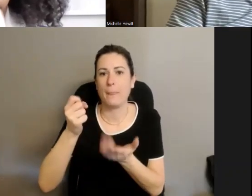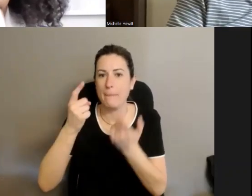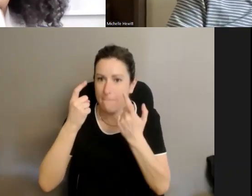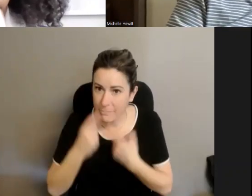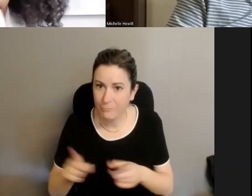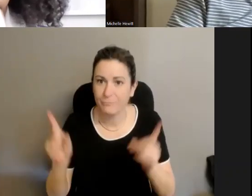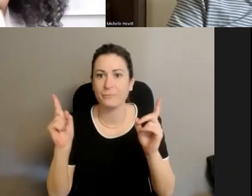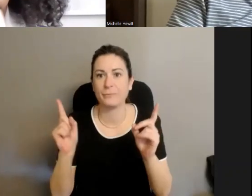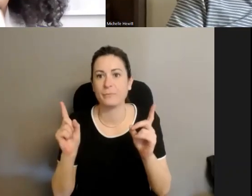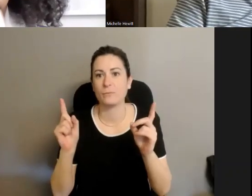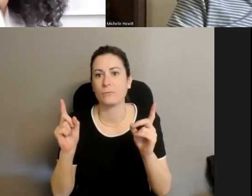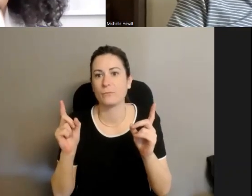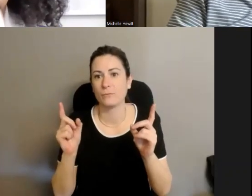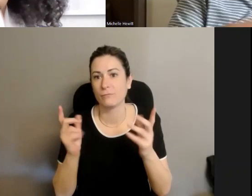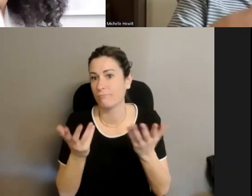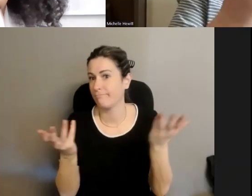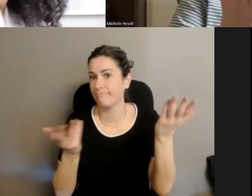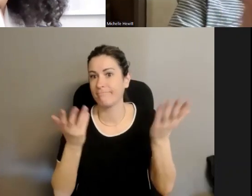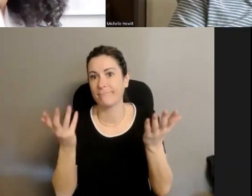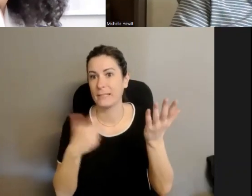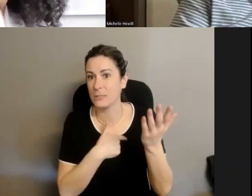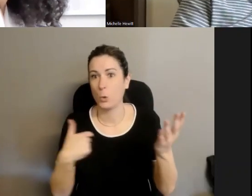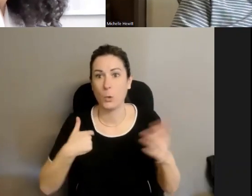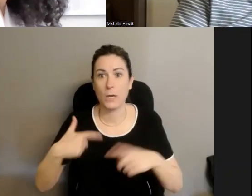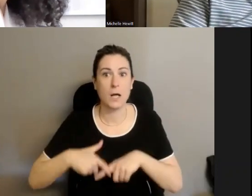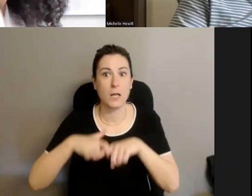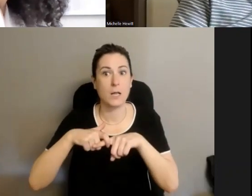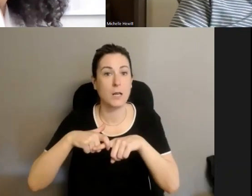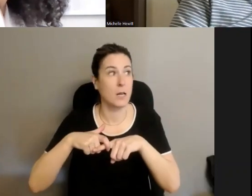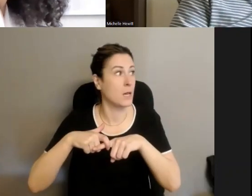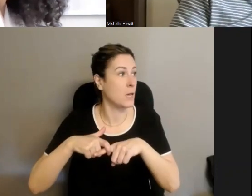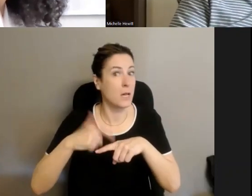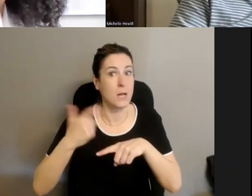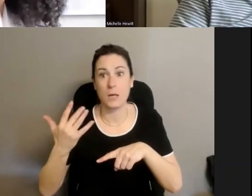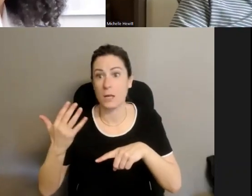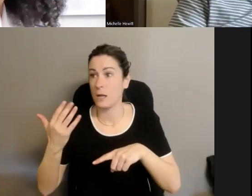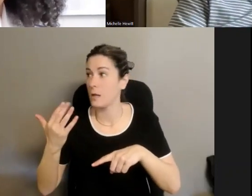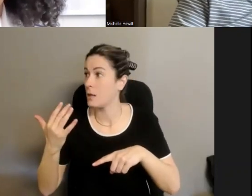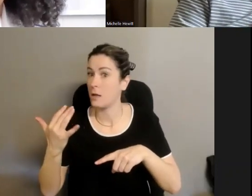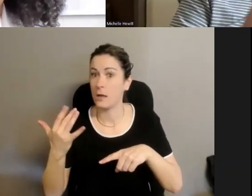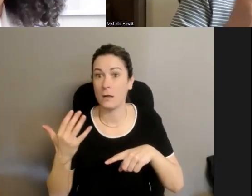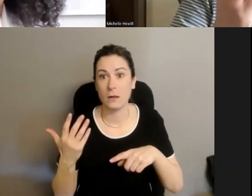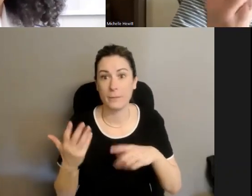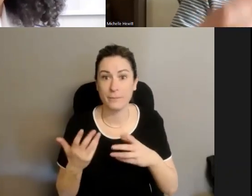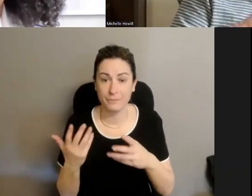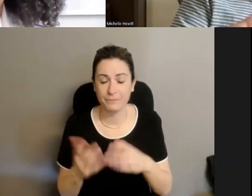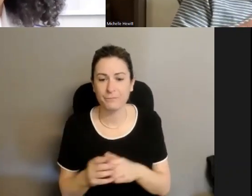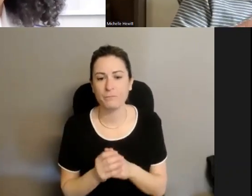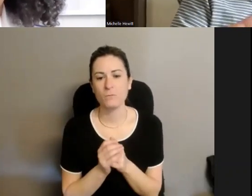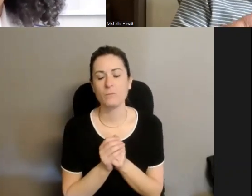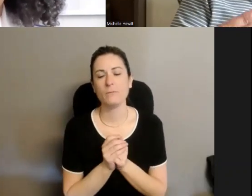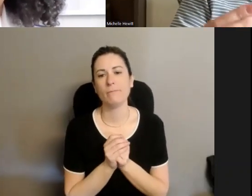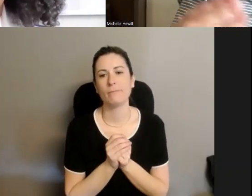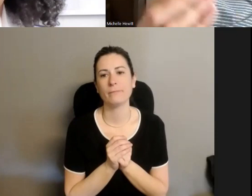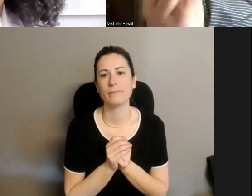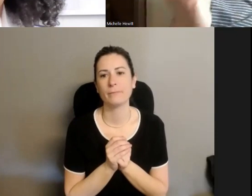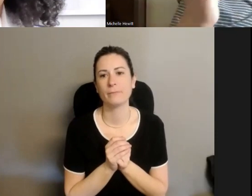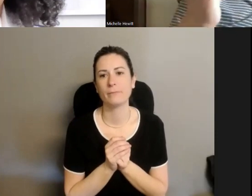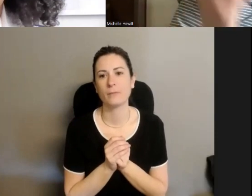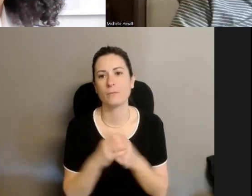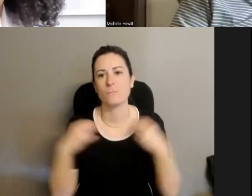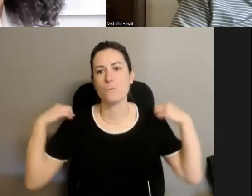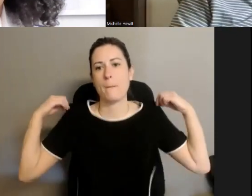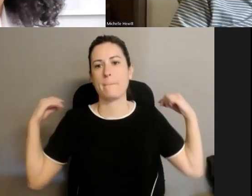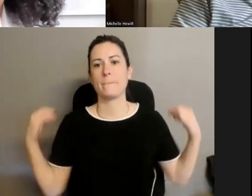without moving on to royal assent. So that's my not so quick as to where we are. But the hope of it is